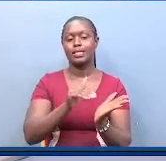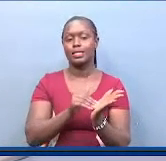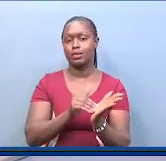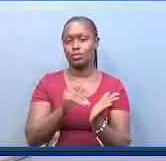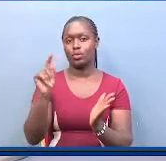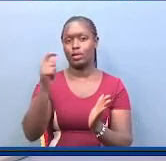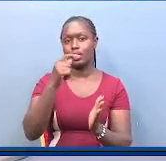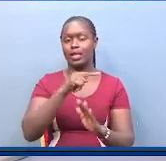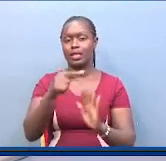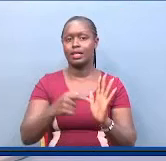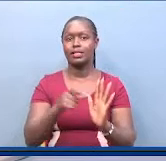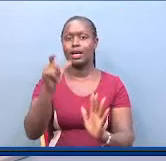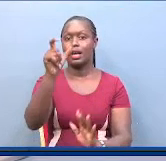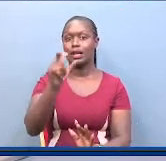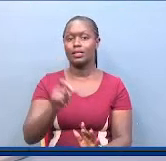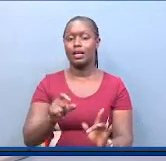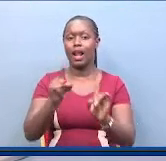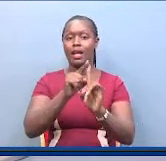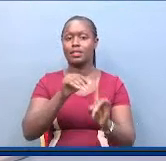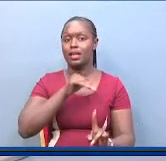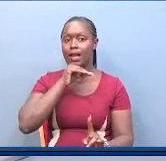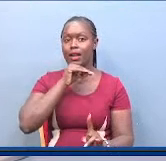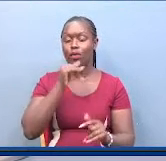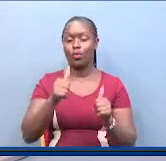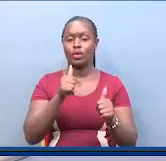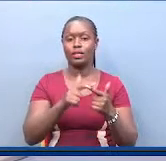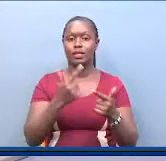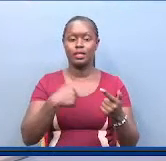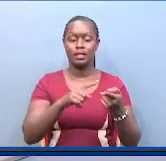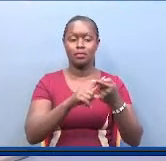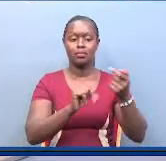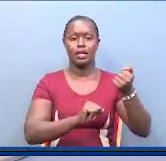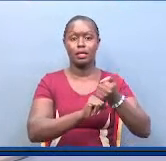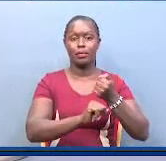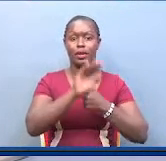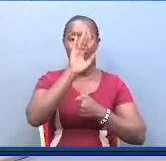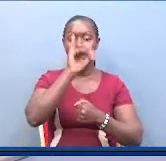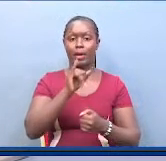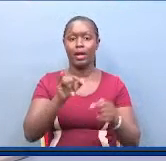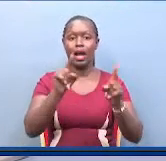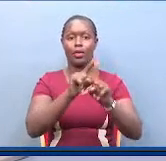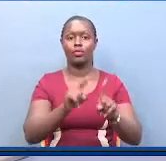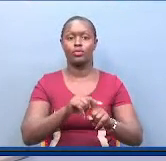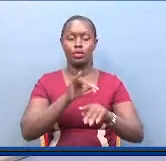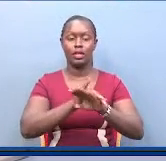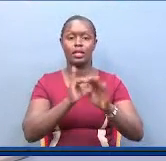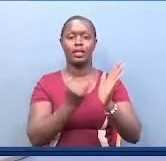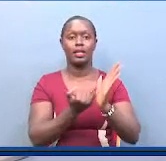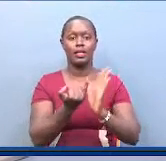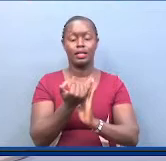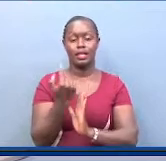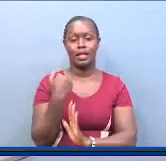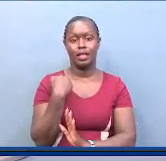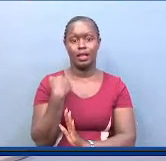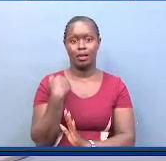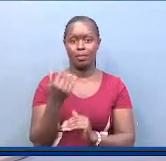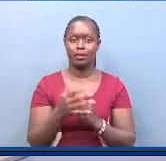region that has been fashioned as though Raila Odinga is climbing the mountain, getting an increase in the number of